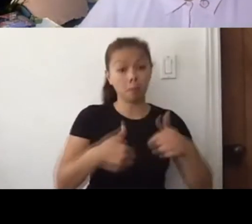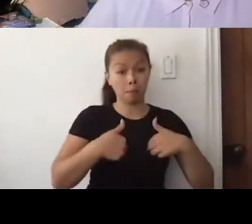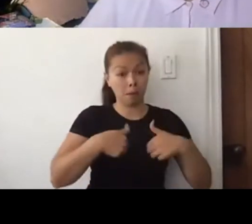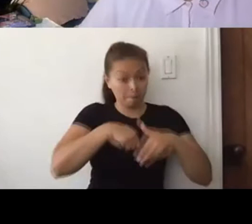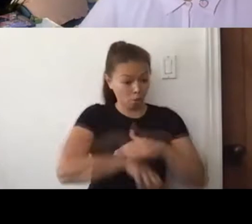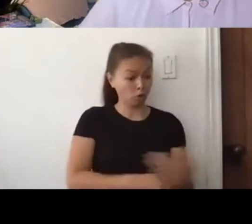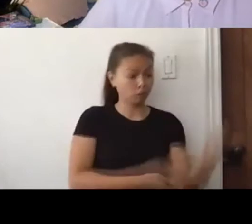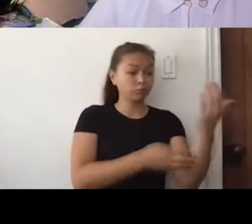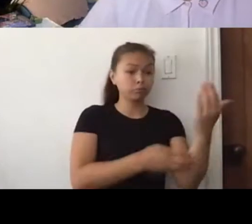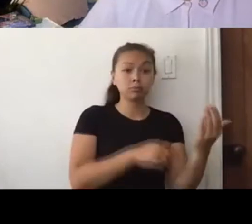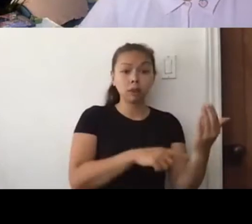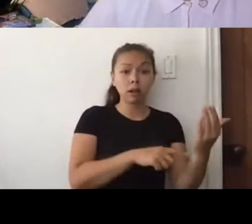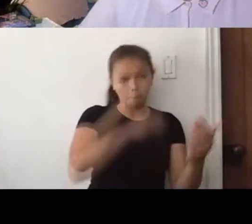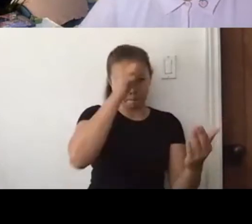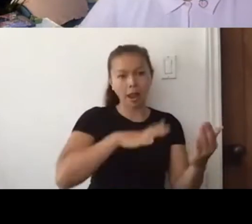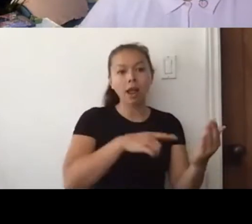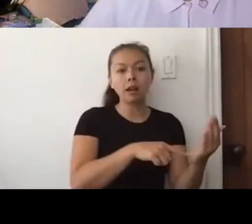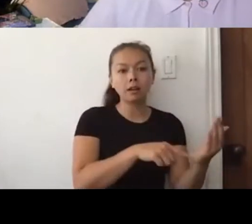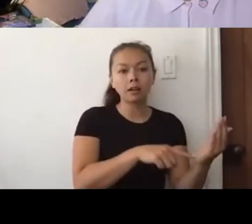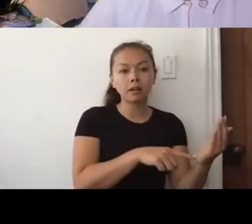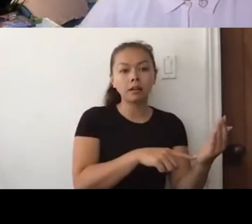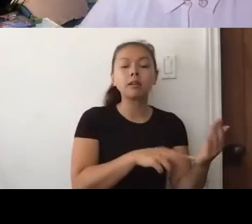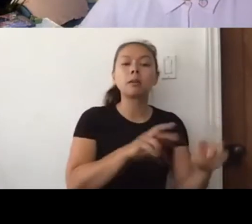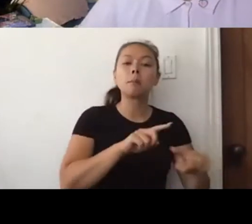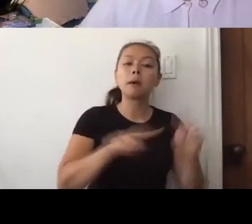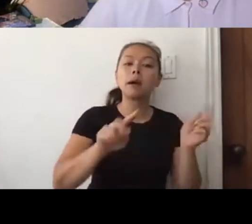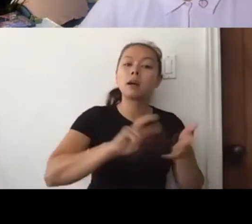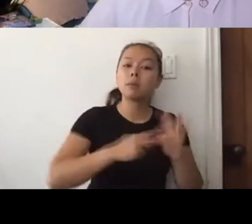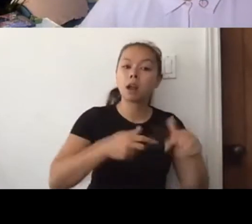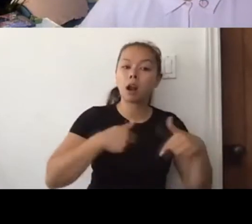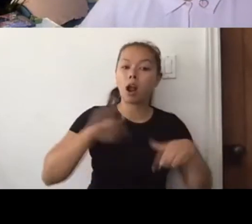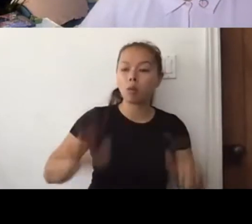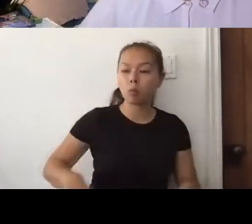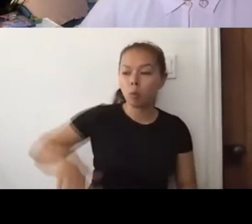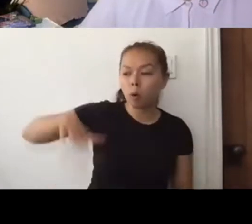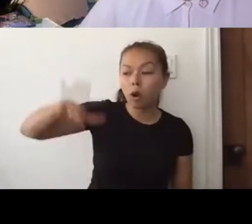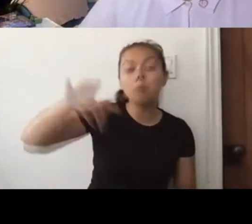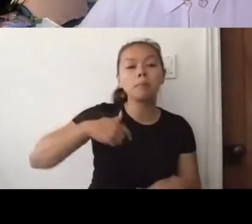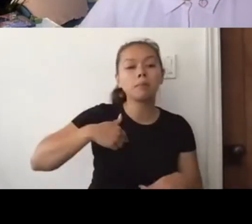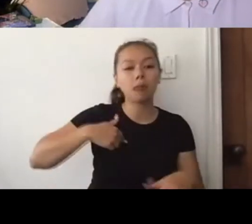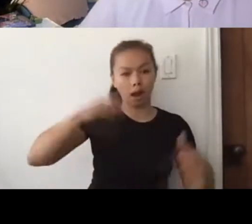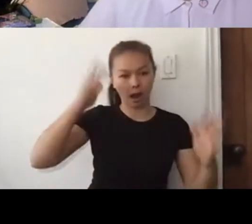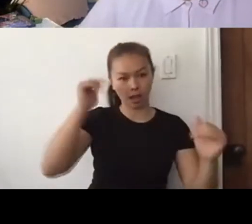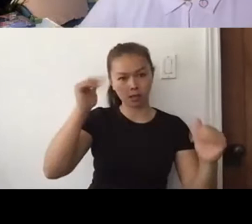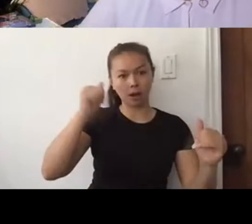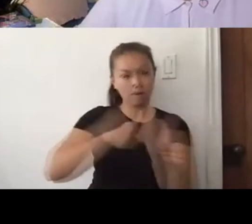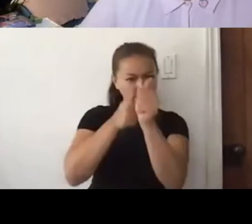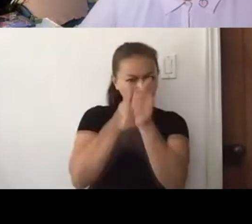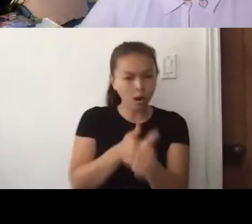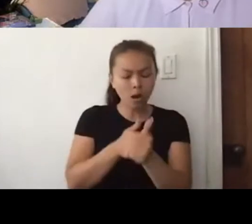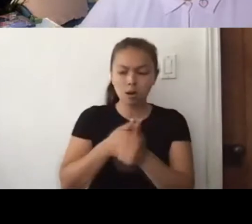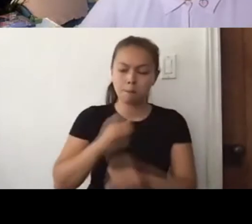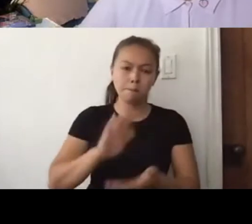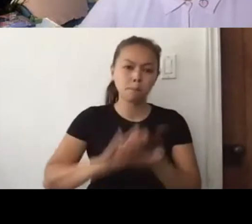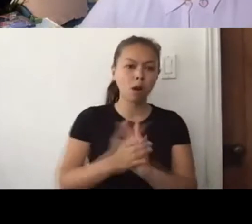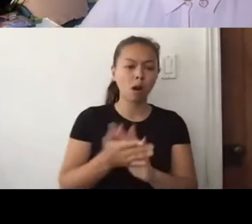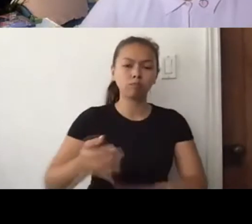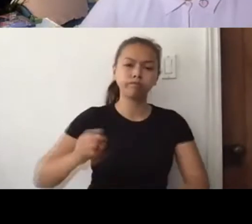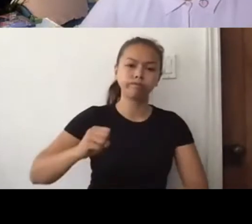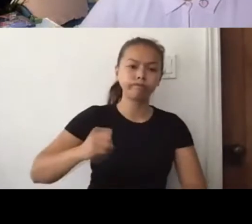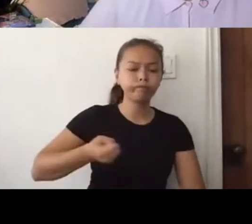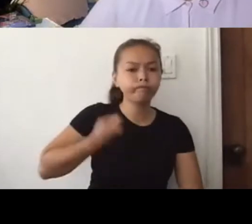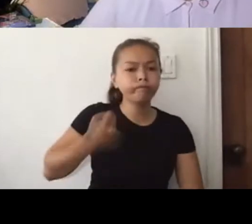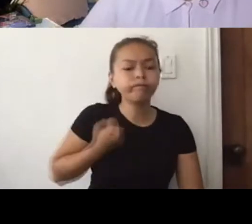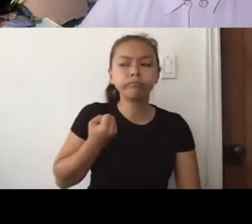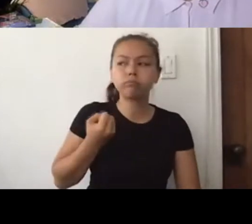not only as a man, but a masculine man. And so we can see how social kind of